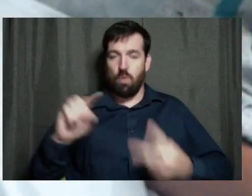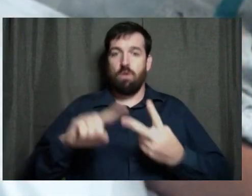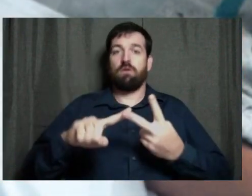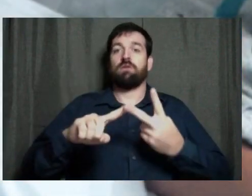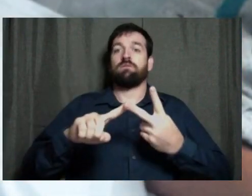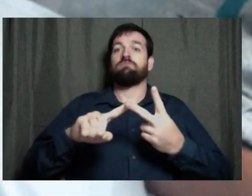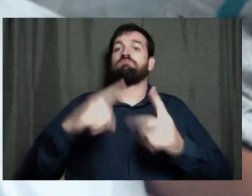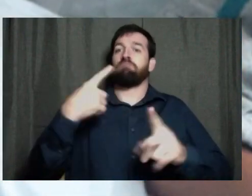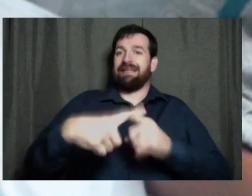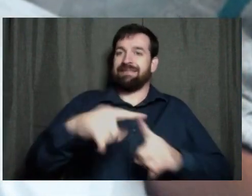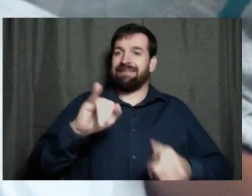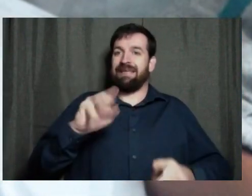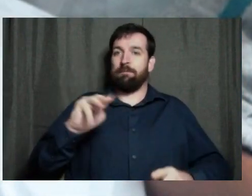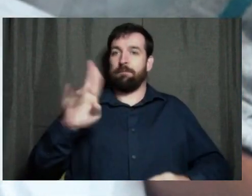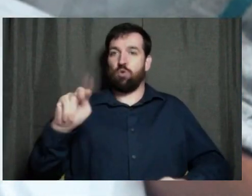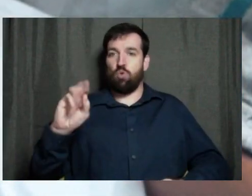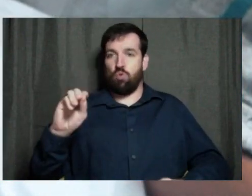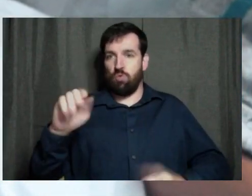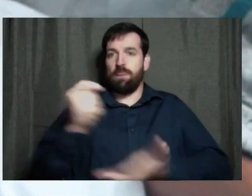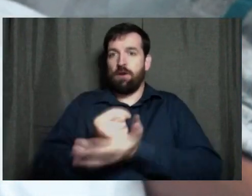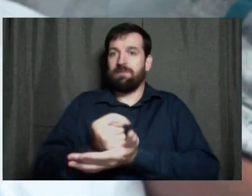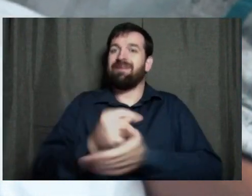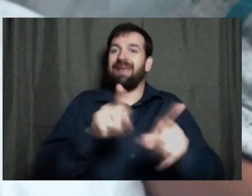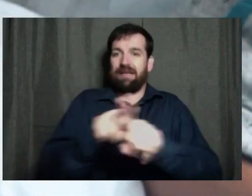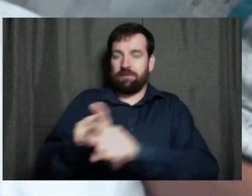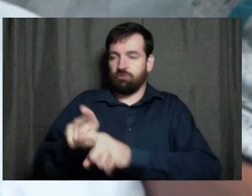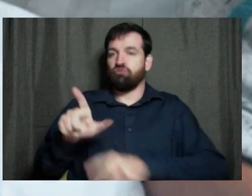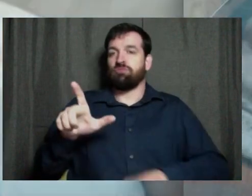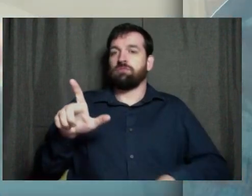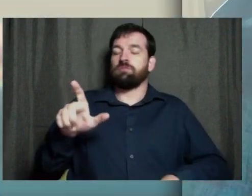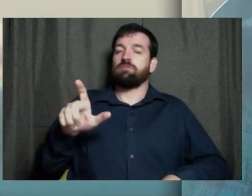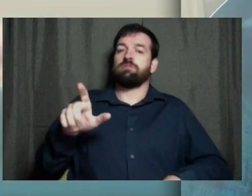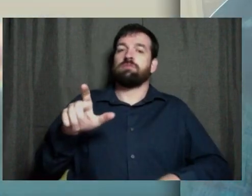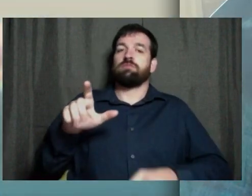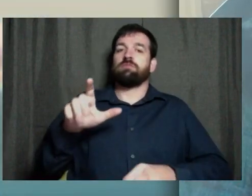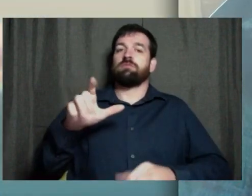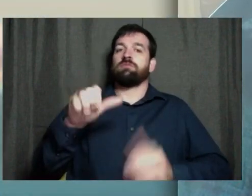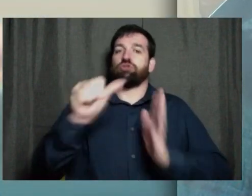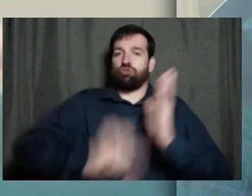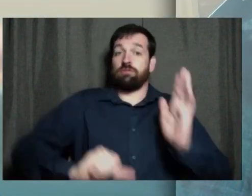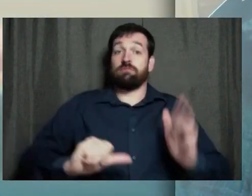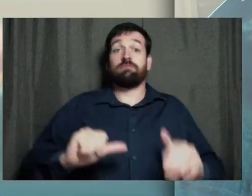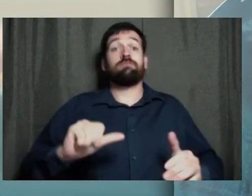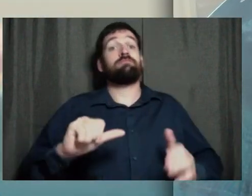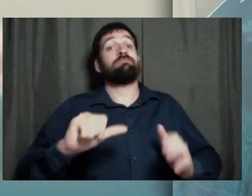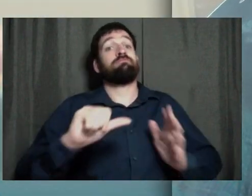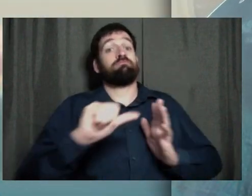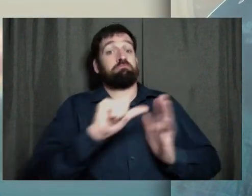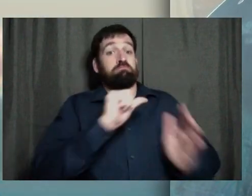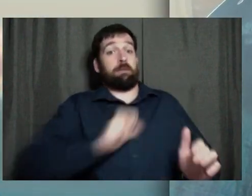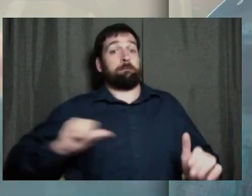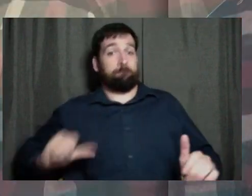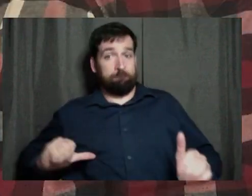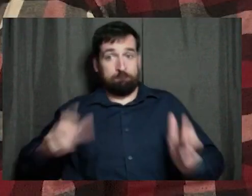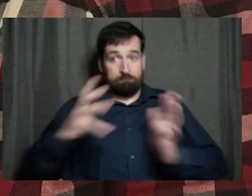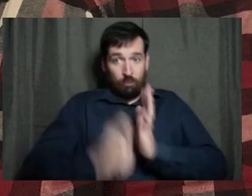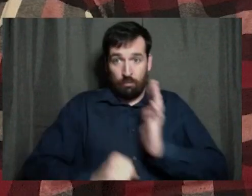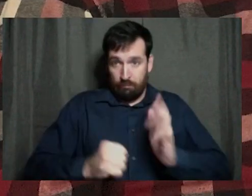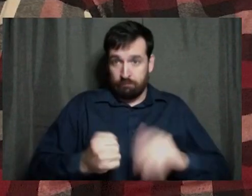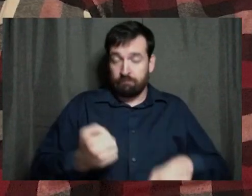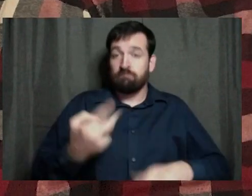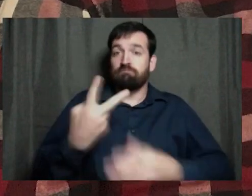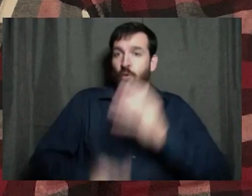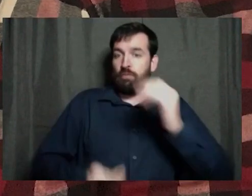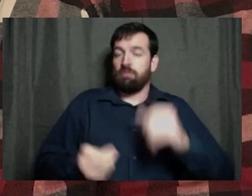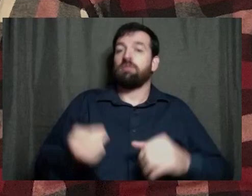immunotherapy, followed by surgery. Lauren had a bilateral mastectomy and breast reconstruction surgery at the cancer center. It's